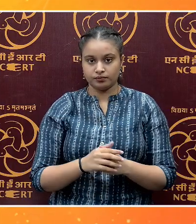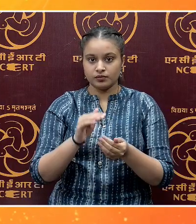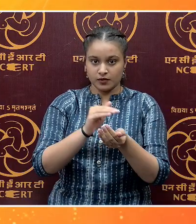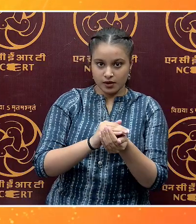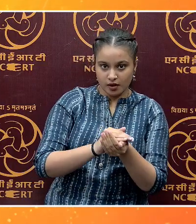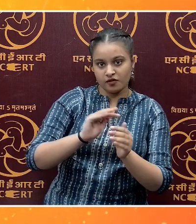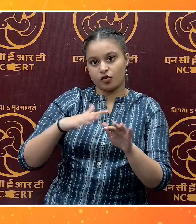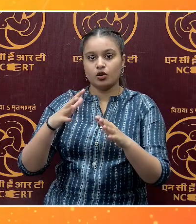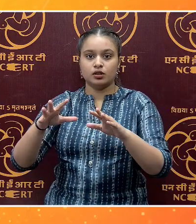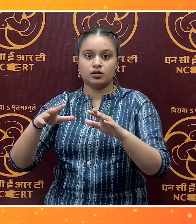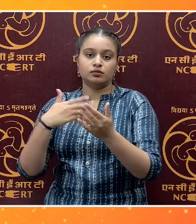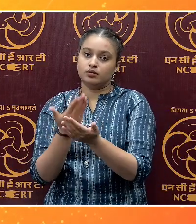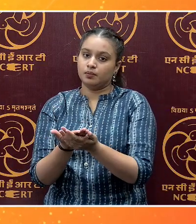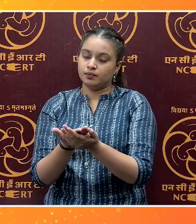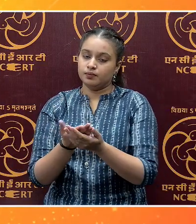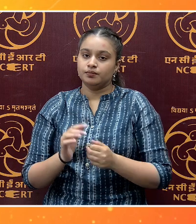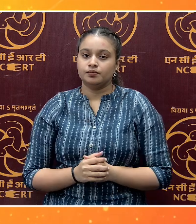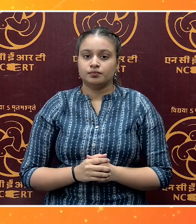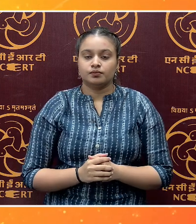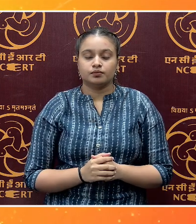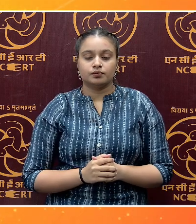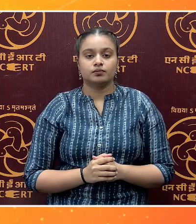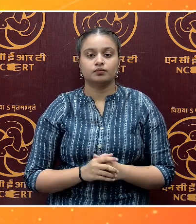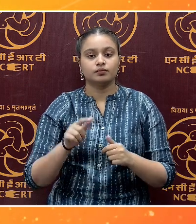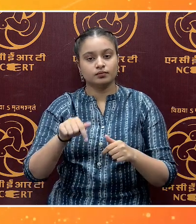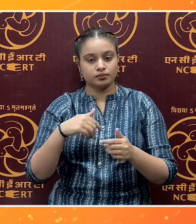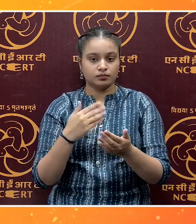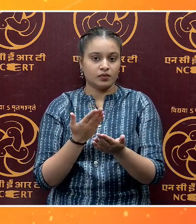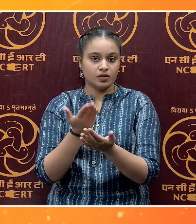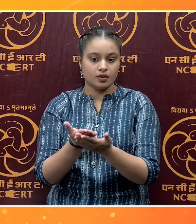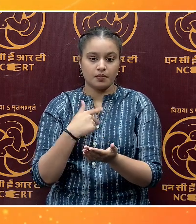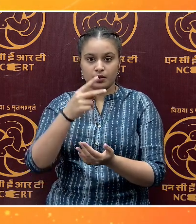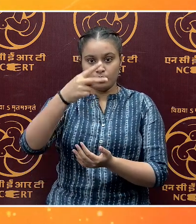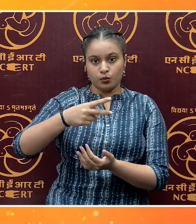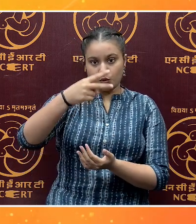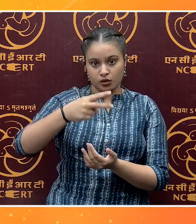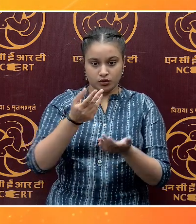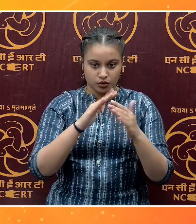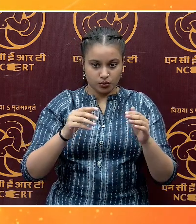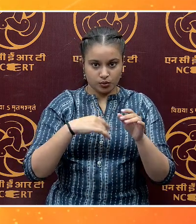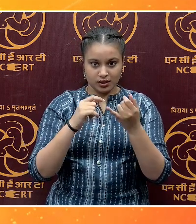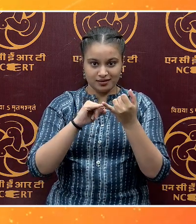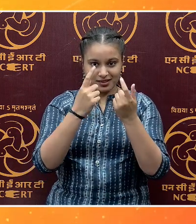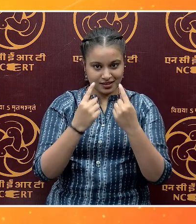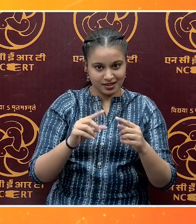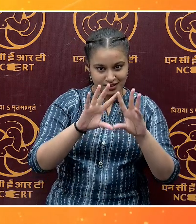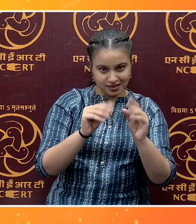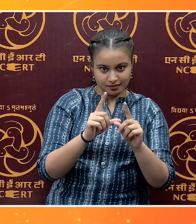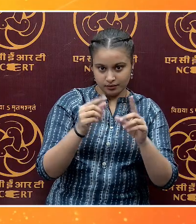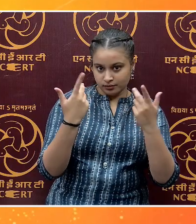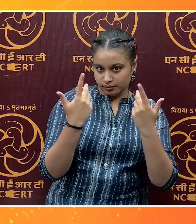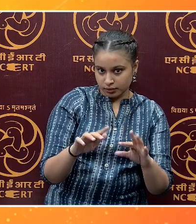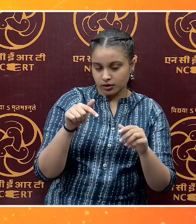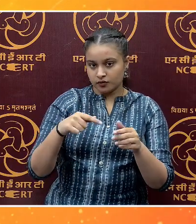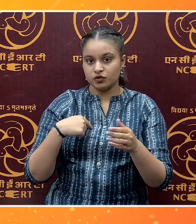submit. Here I can see I have submitted both screening for both the students. I can click on